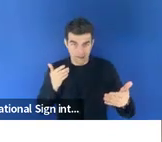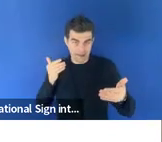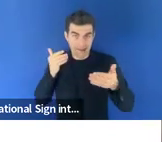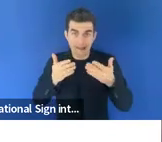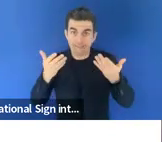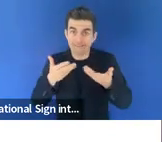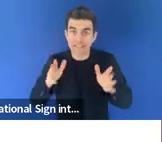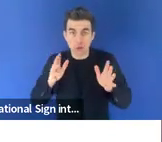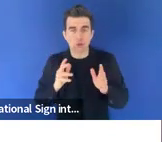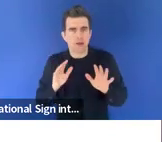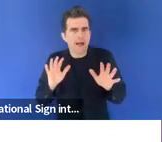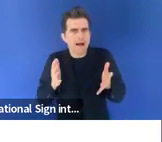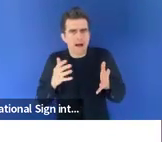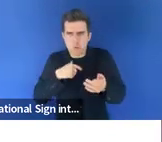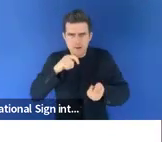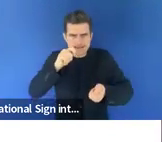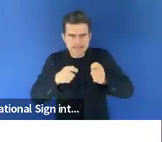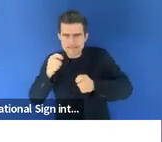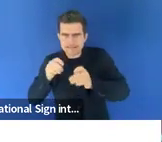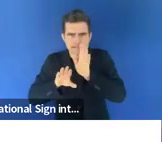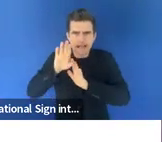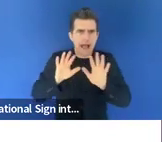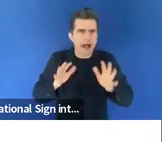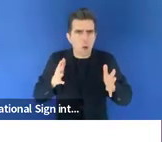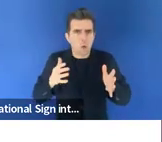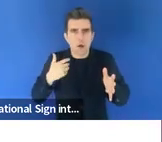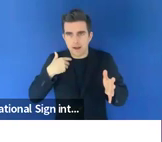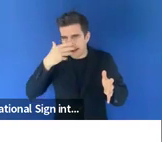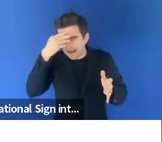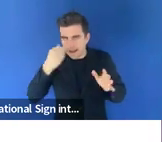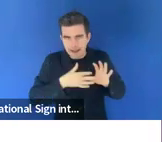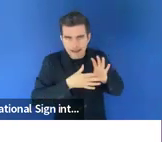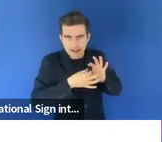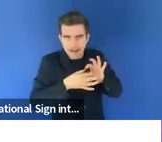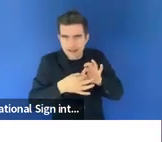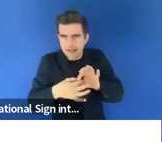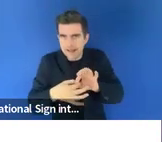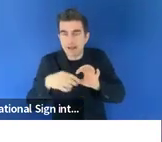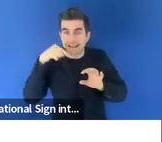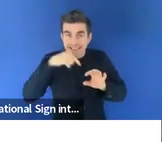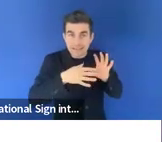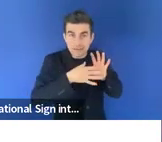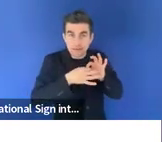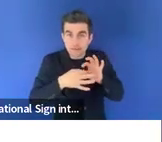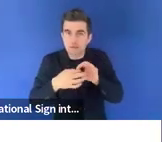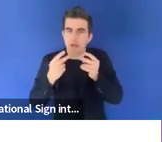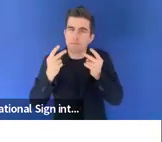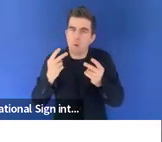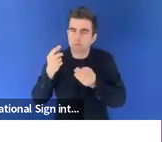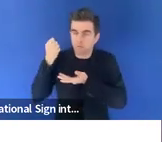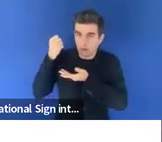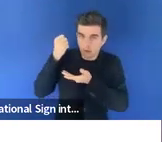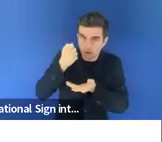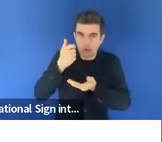the objectives, the activities that you do, and the people that it affects. So it's just kind of a brainstorming